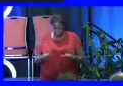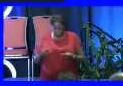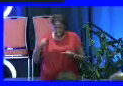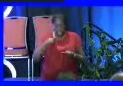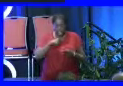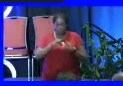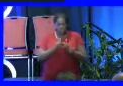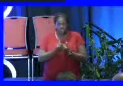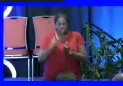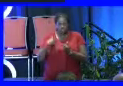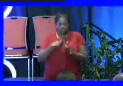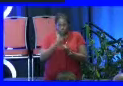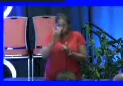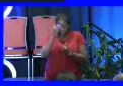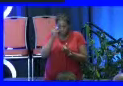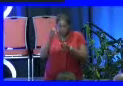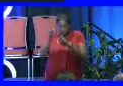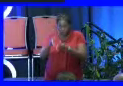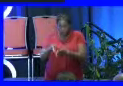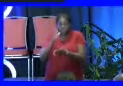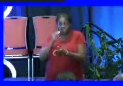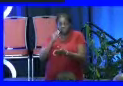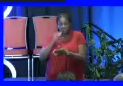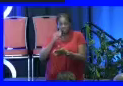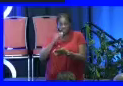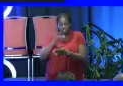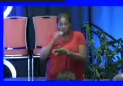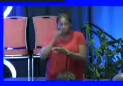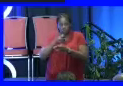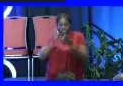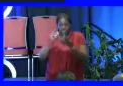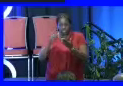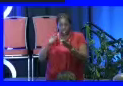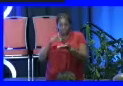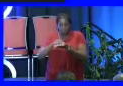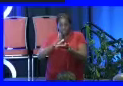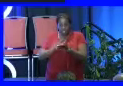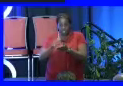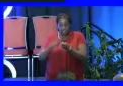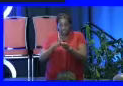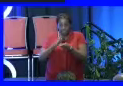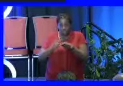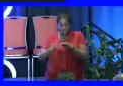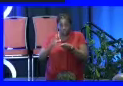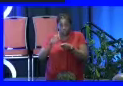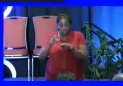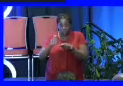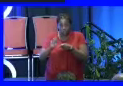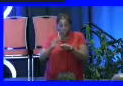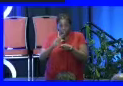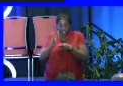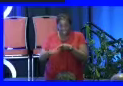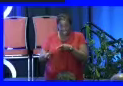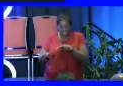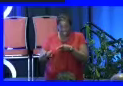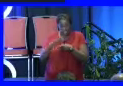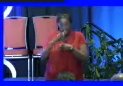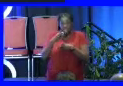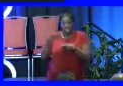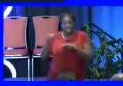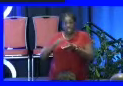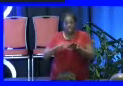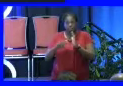agency, we only know if somebody's experiencing homelessness if somebody puts down a Z code, a provider uses a Z code, and that means